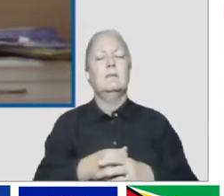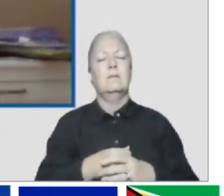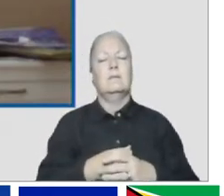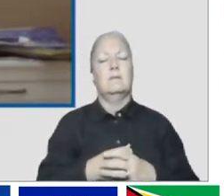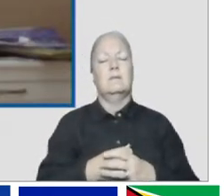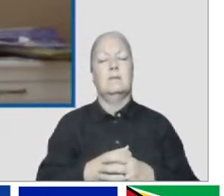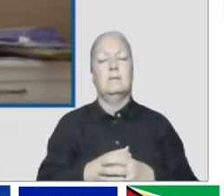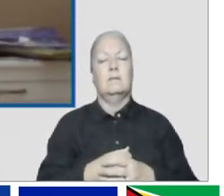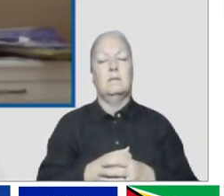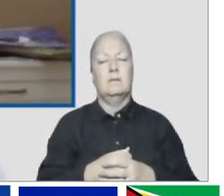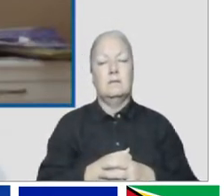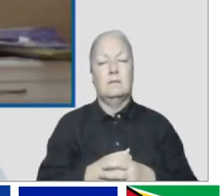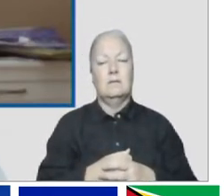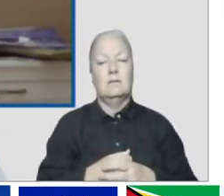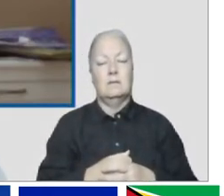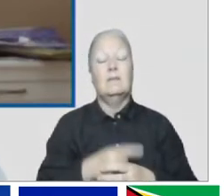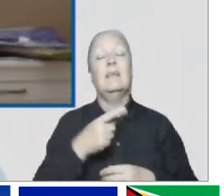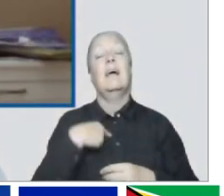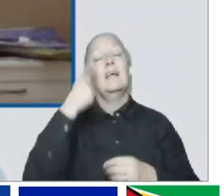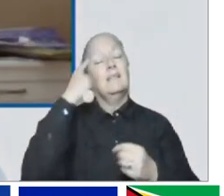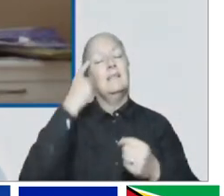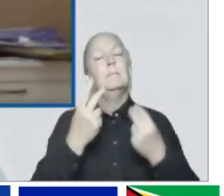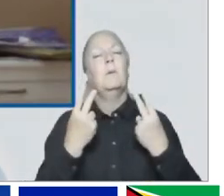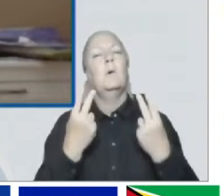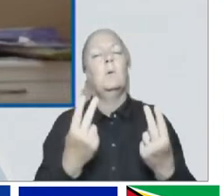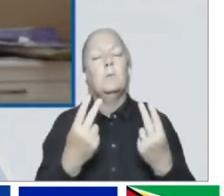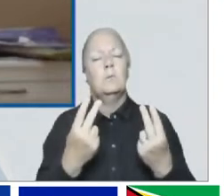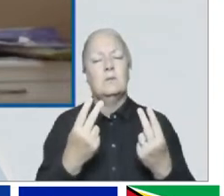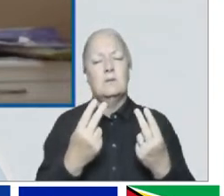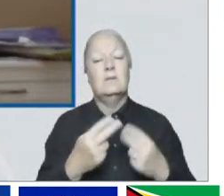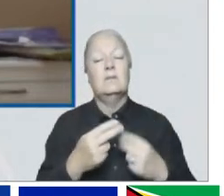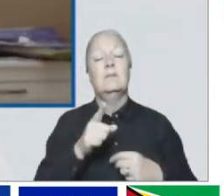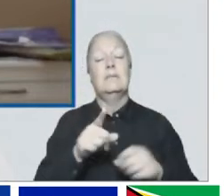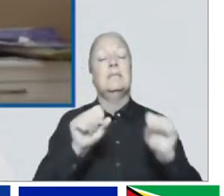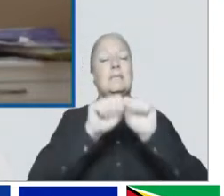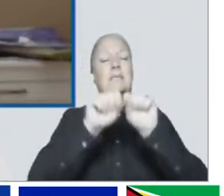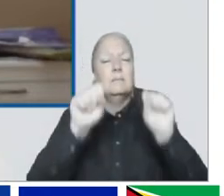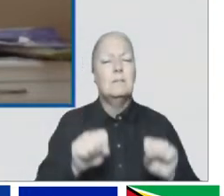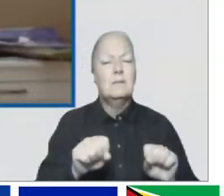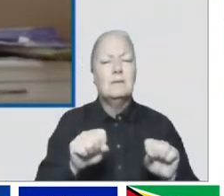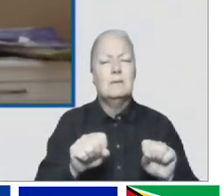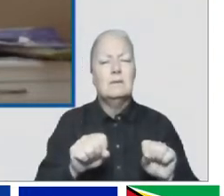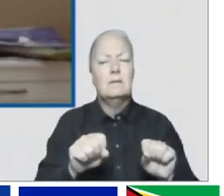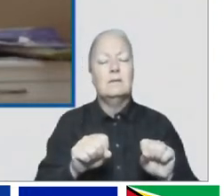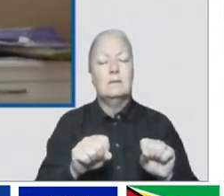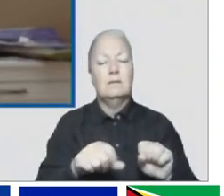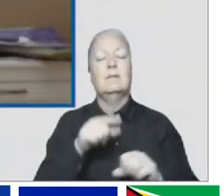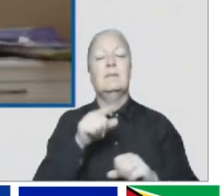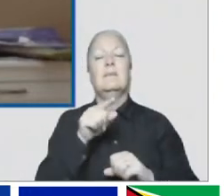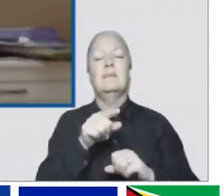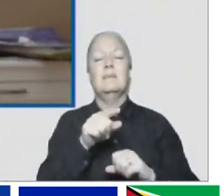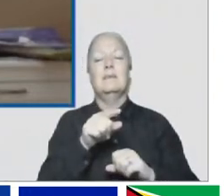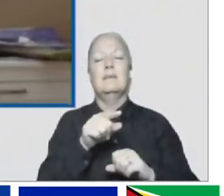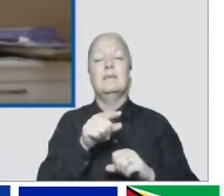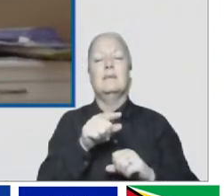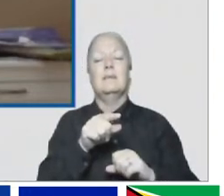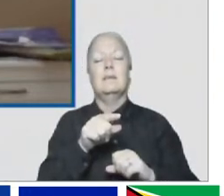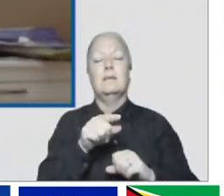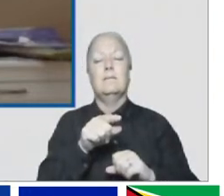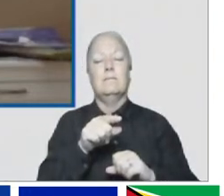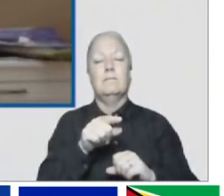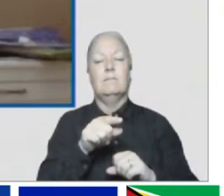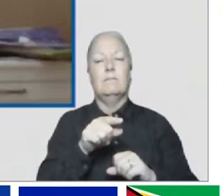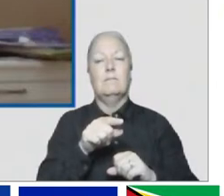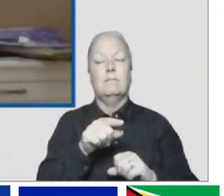importantly, the systemic relationship also resulted in bringing it a multi-hazard linked